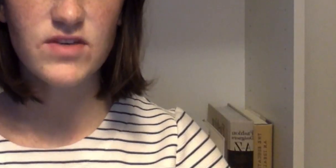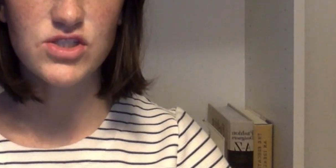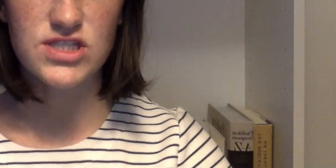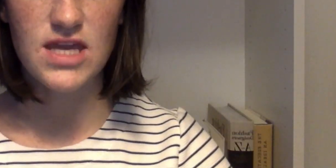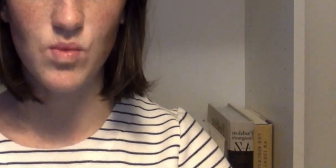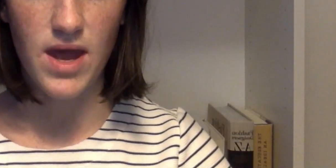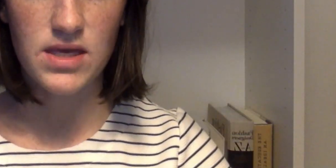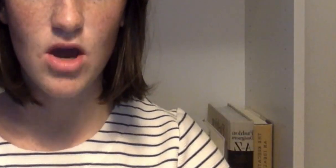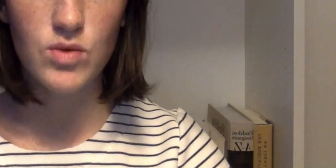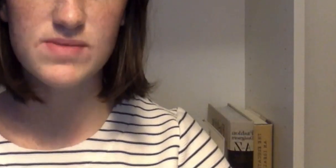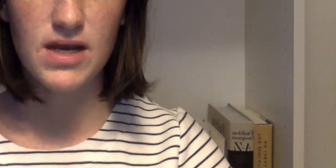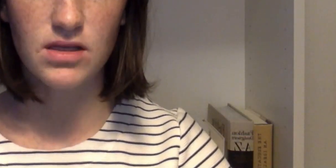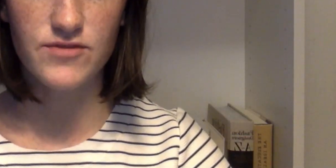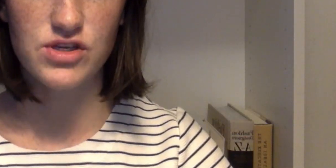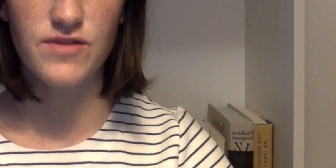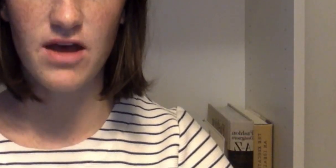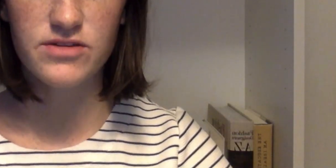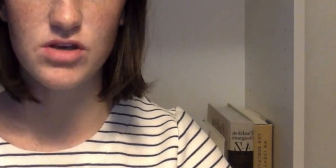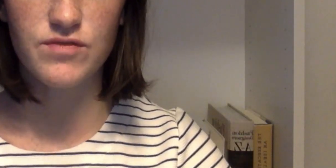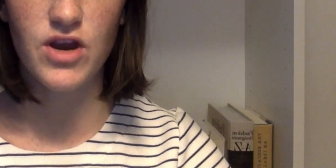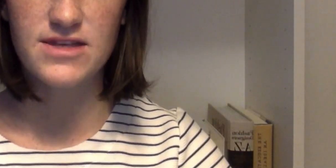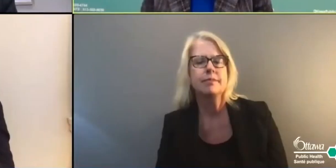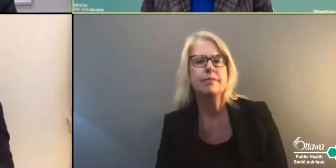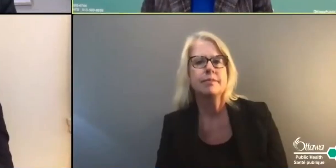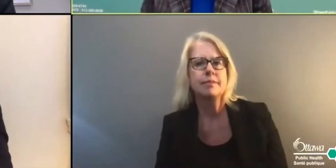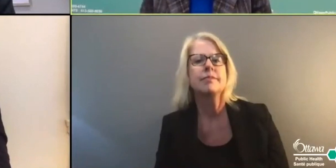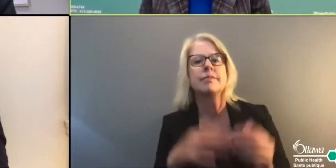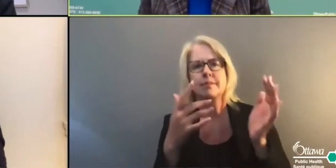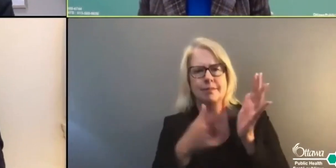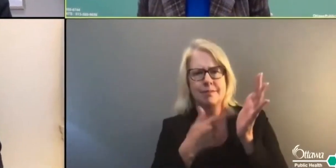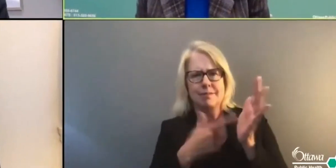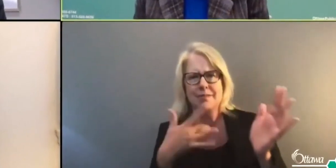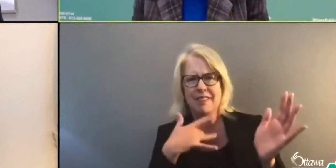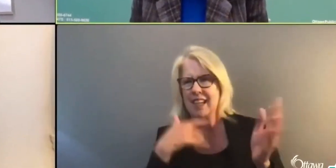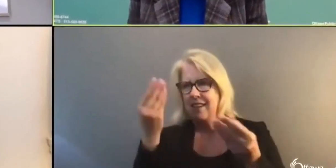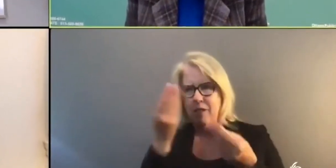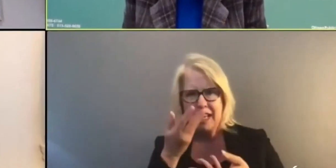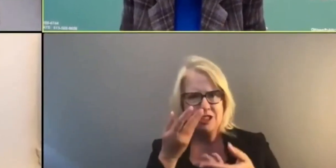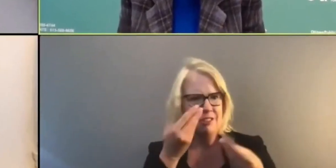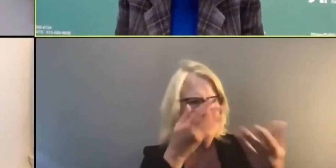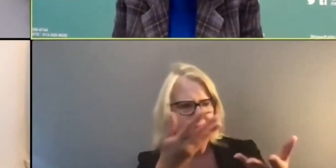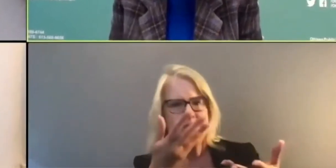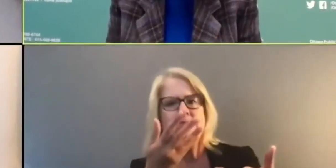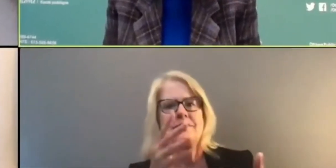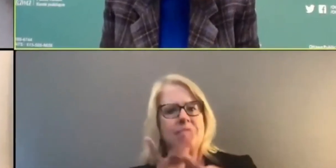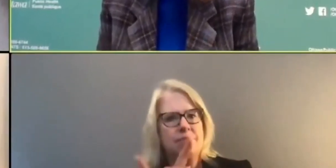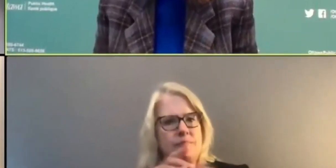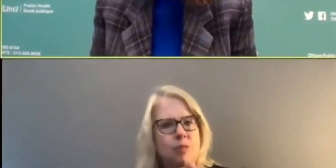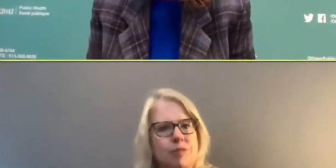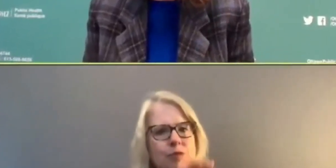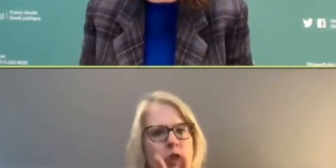With Thanksgiving just days away, Ottawa's Medical Officer of Health, Dr. Vera Etches, is advising that you only celebrate with people that you live